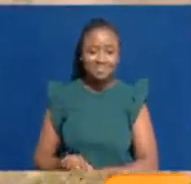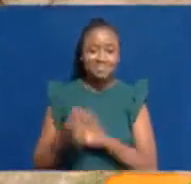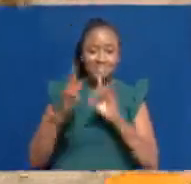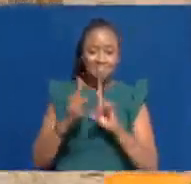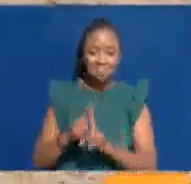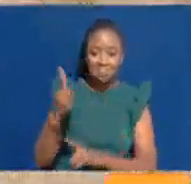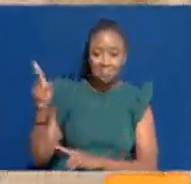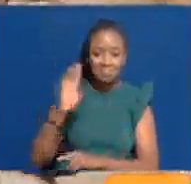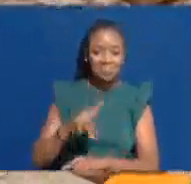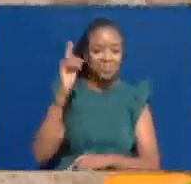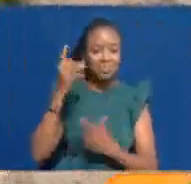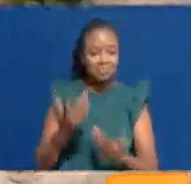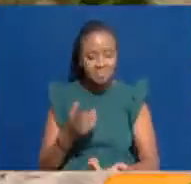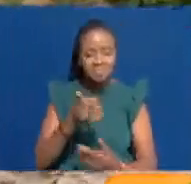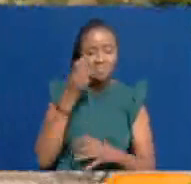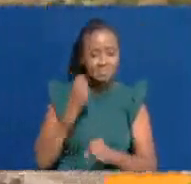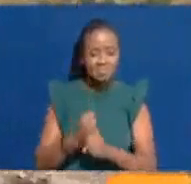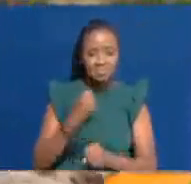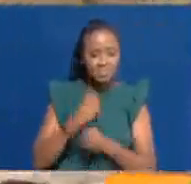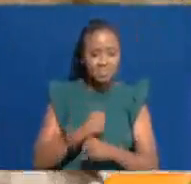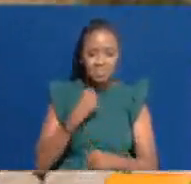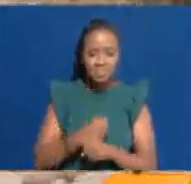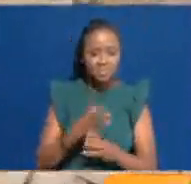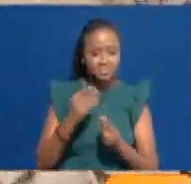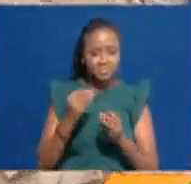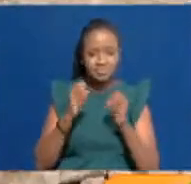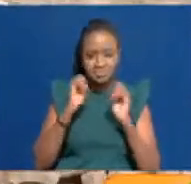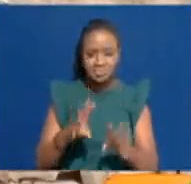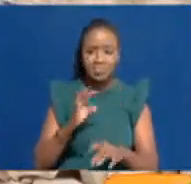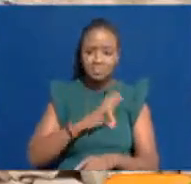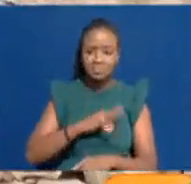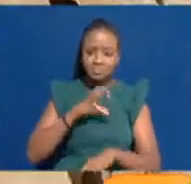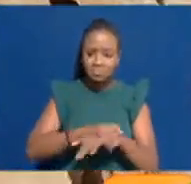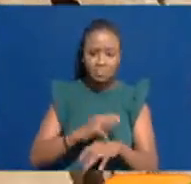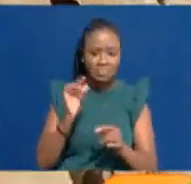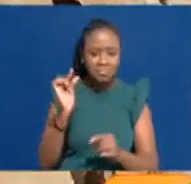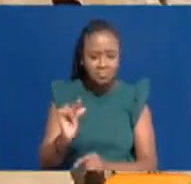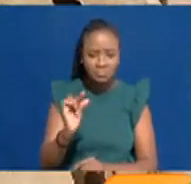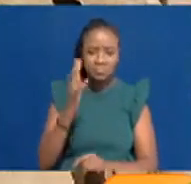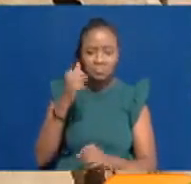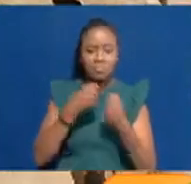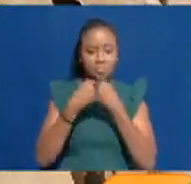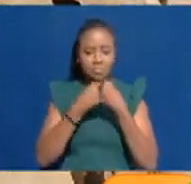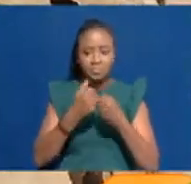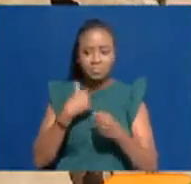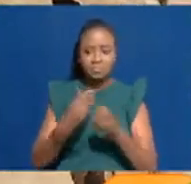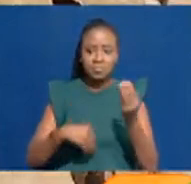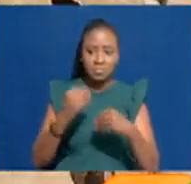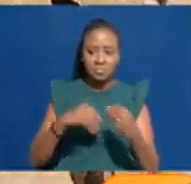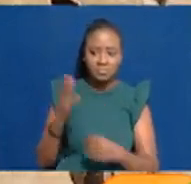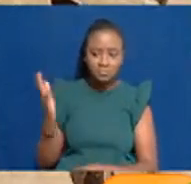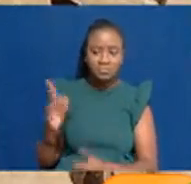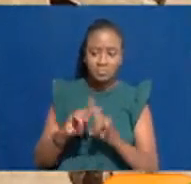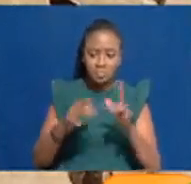Wanjiko realized that the hard work under the hot sun was not yielding much, as they had challenges selling the ballast, and it is